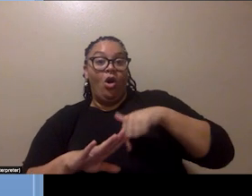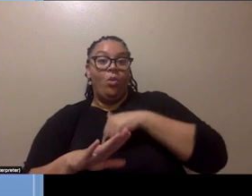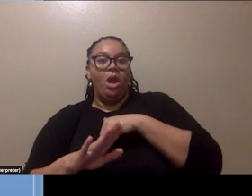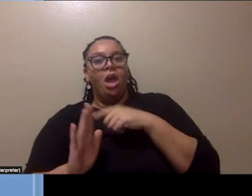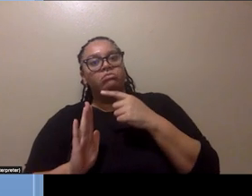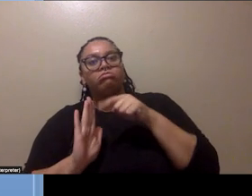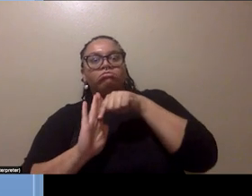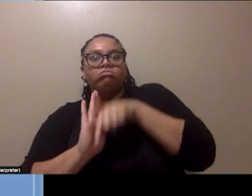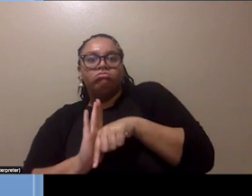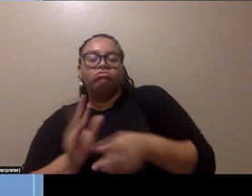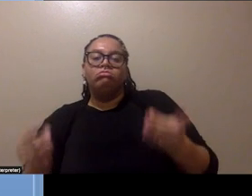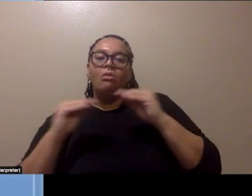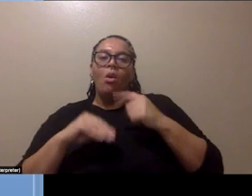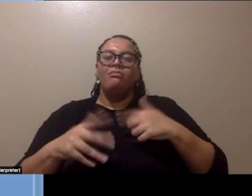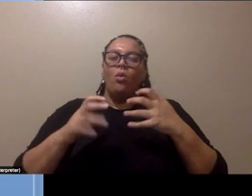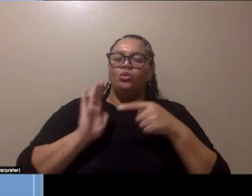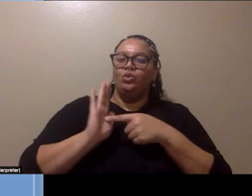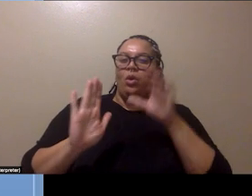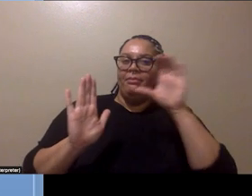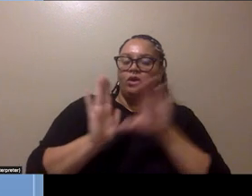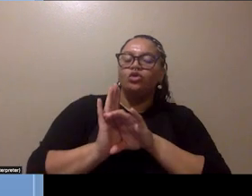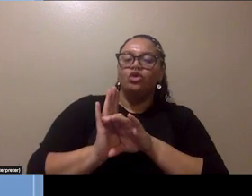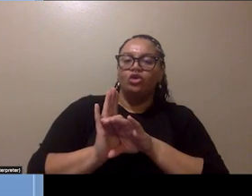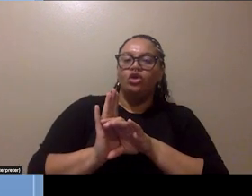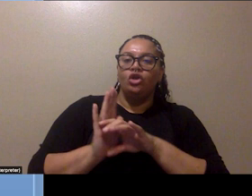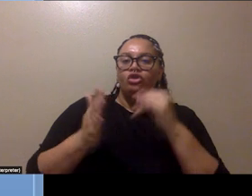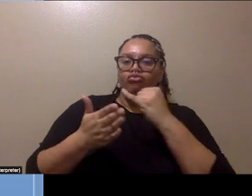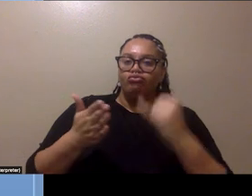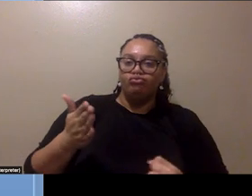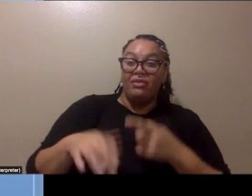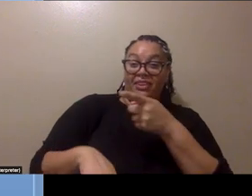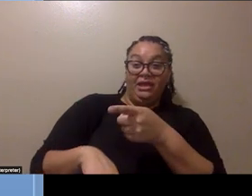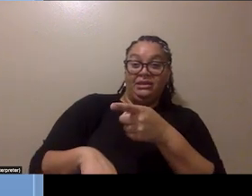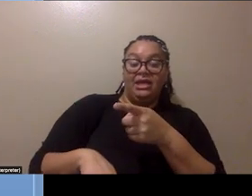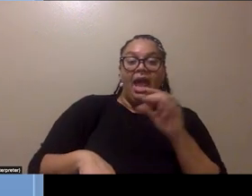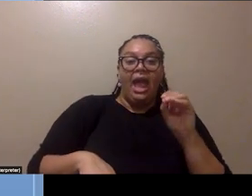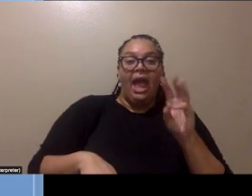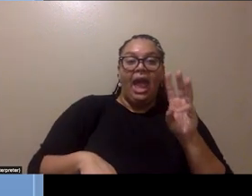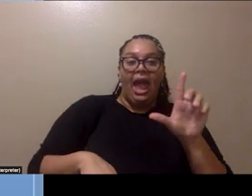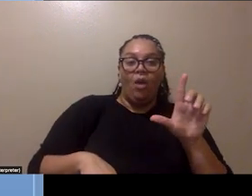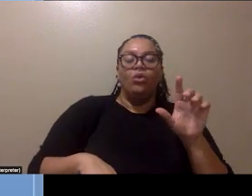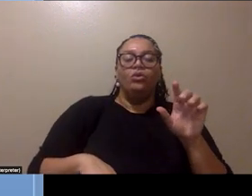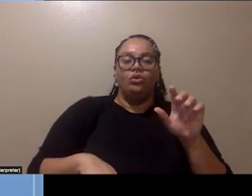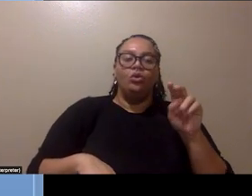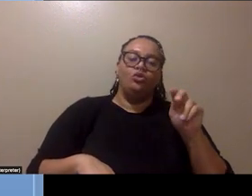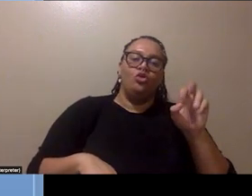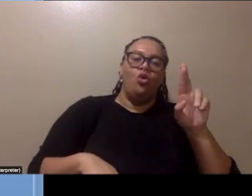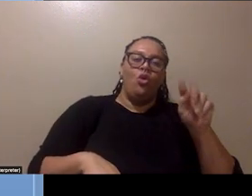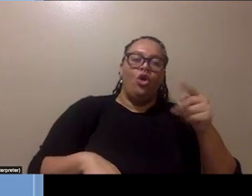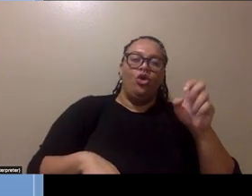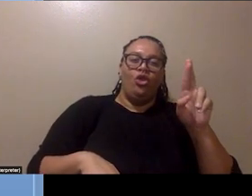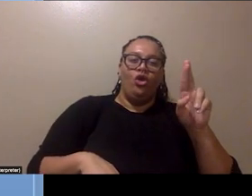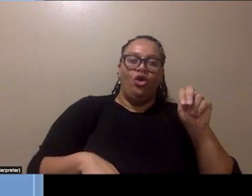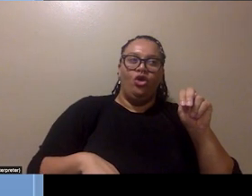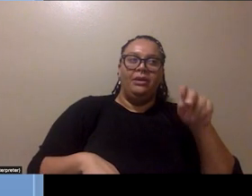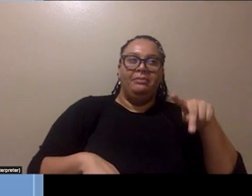we get into any more, I wanted to show you this picture to illustrate. So this is a northern pygmy owl, which